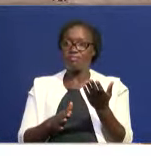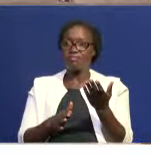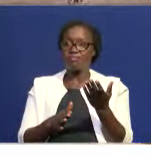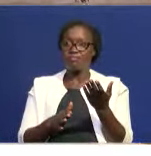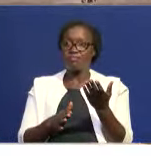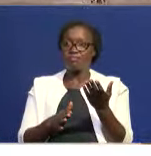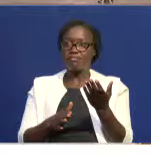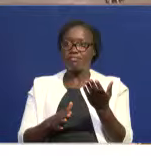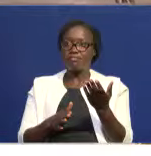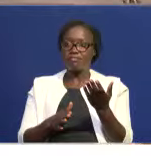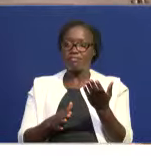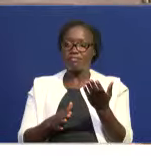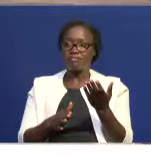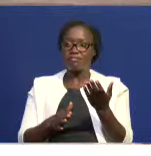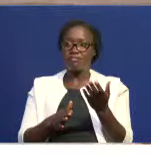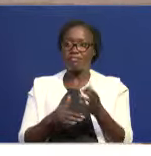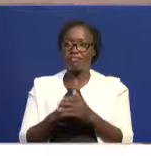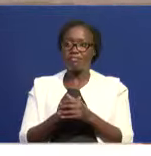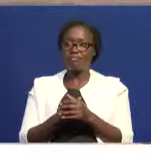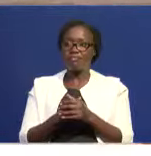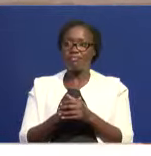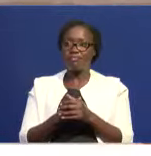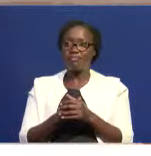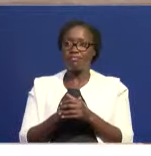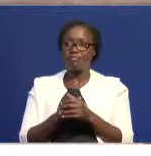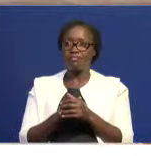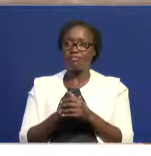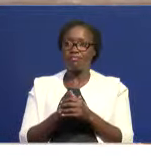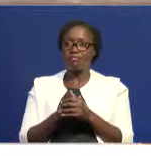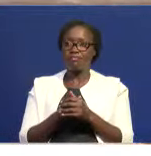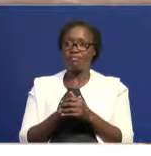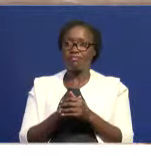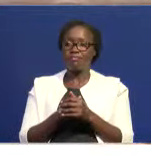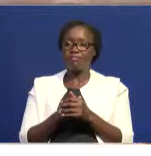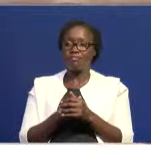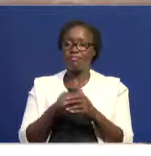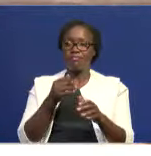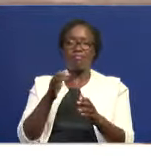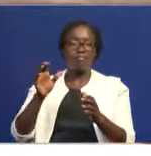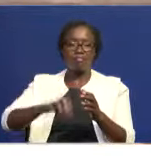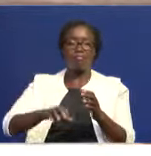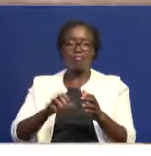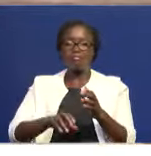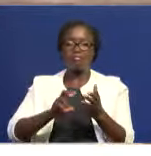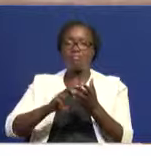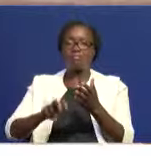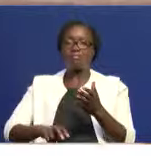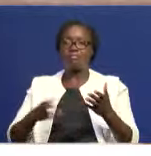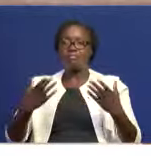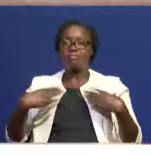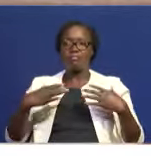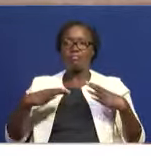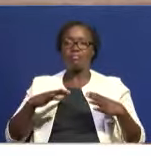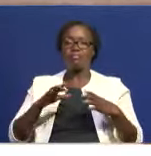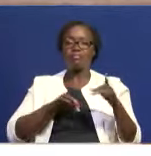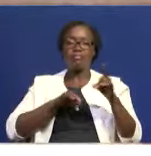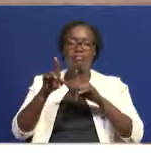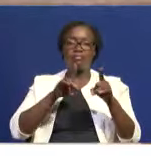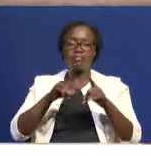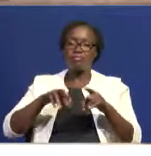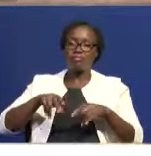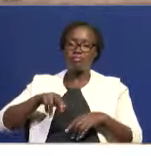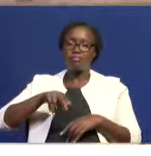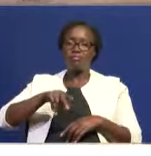focusing on where the images are, but behind us the matatu operators are alighting those passengers so that they can